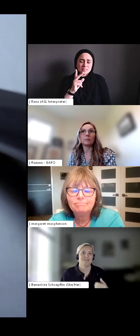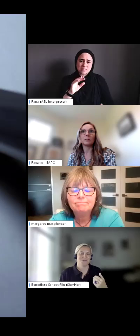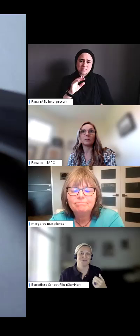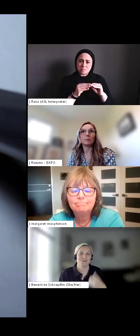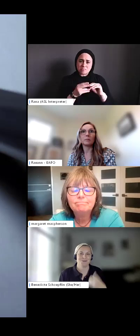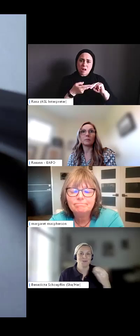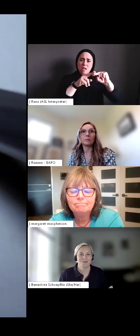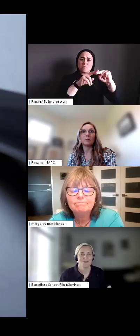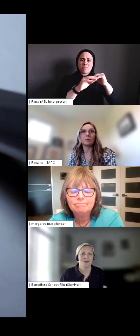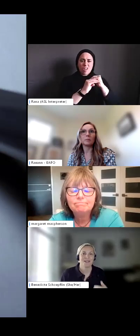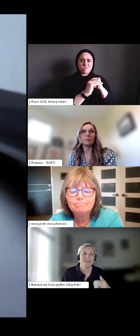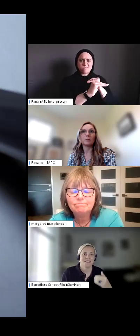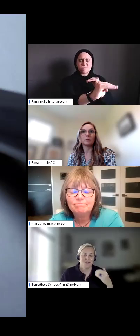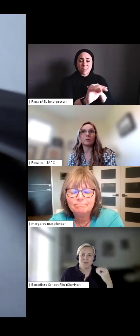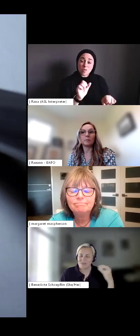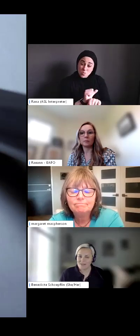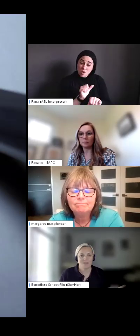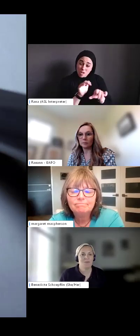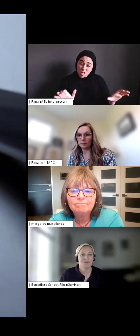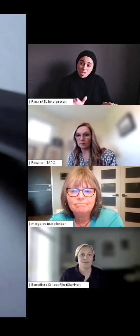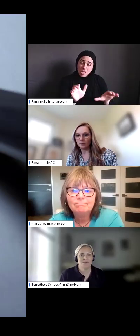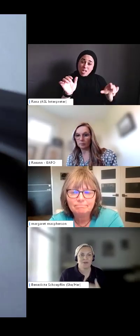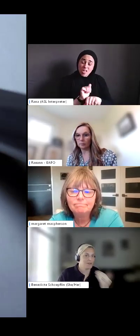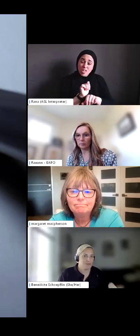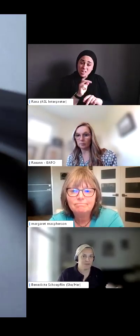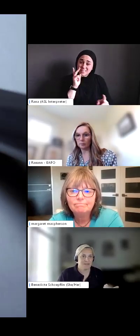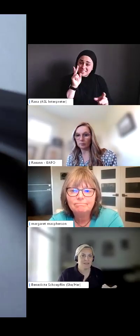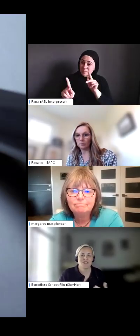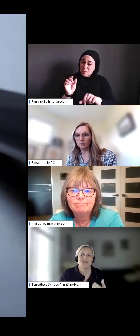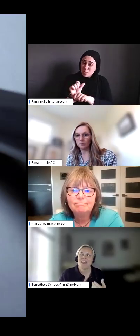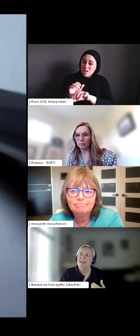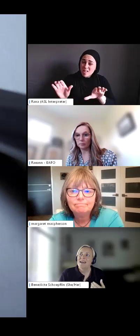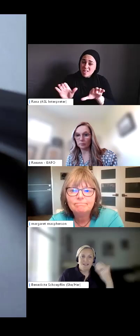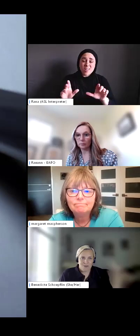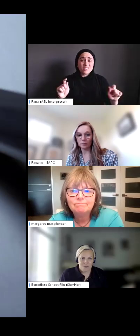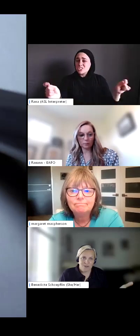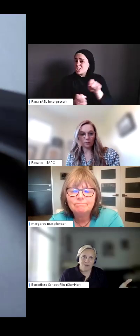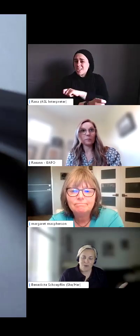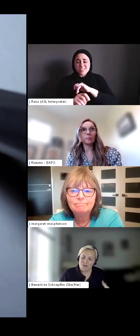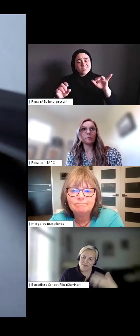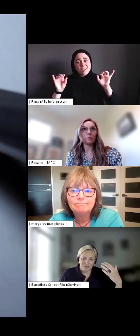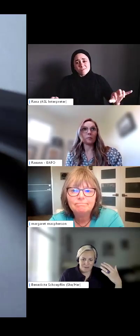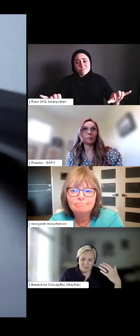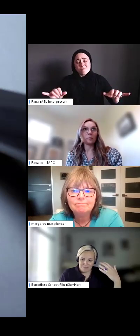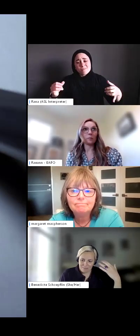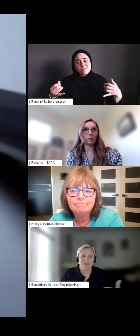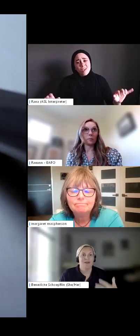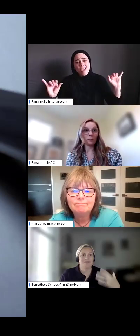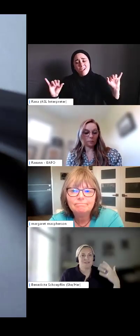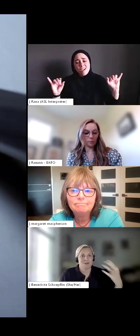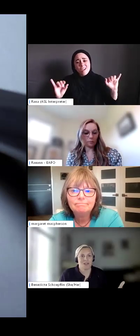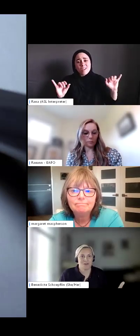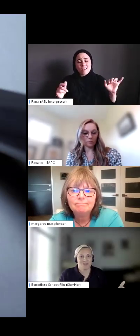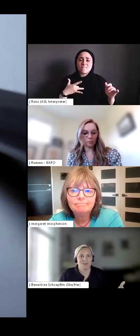you know you do a lot of work and you see the good people doing the work, but you don't see a lot of change. And I know, you know, questions of like